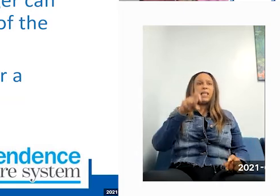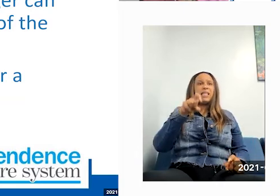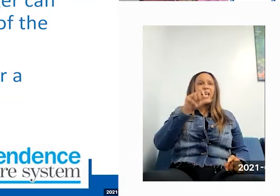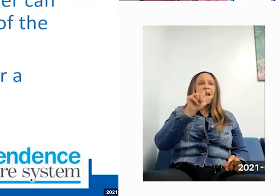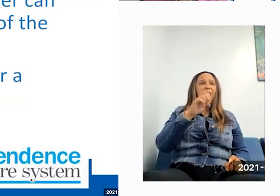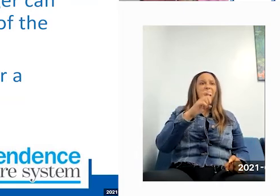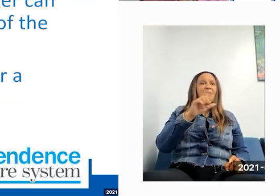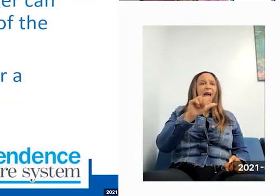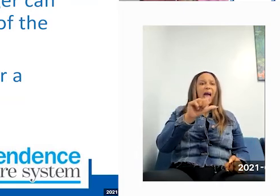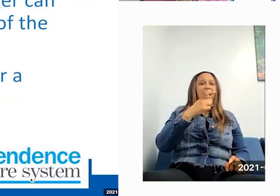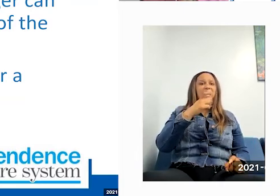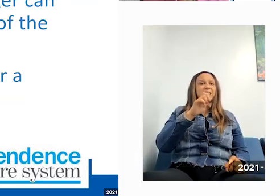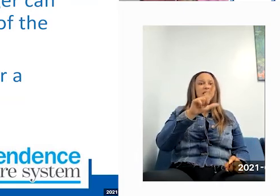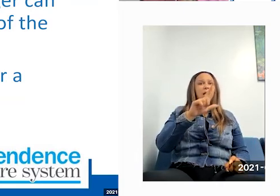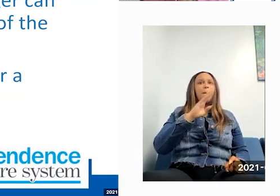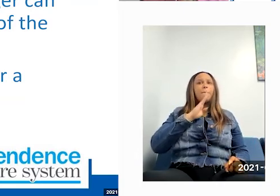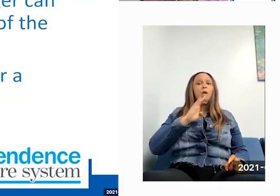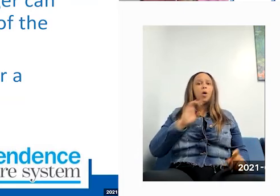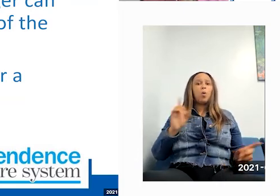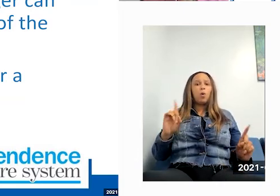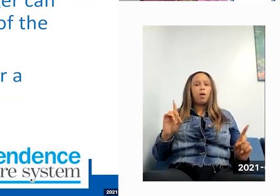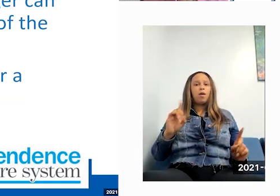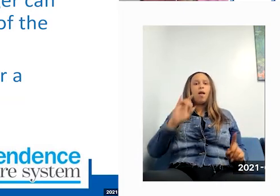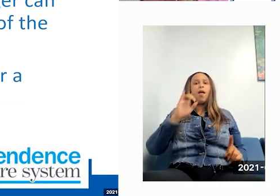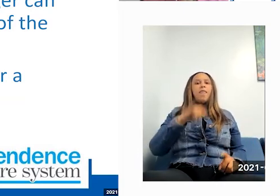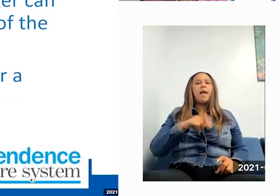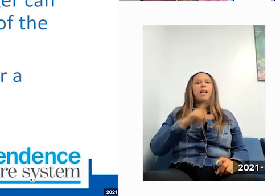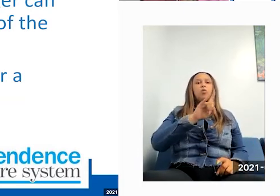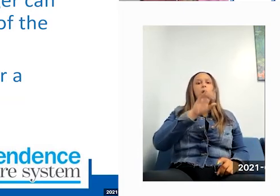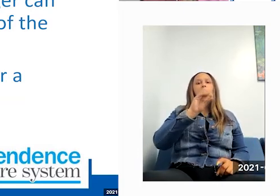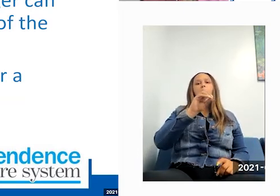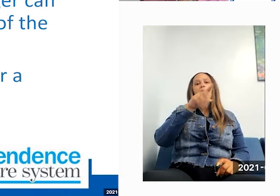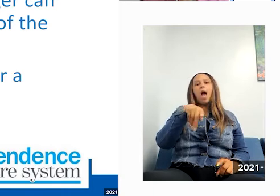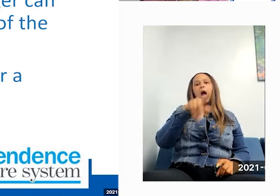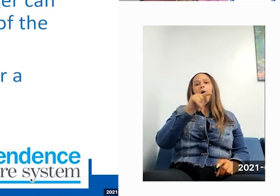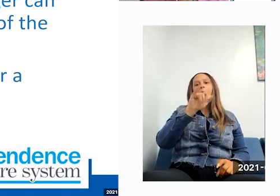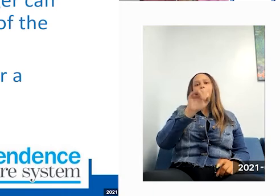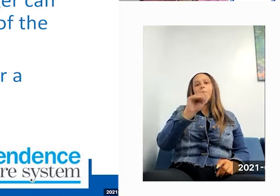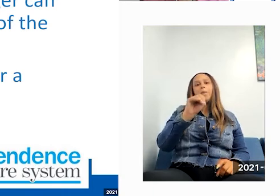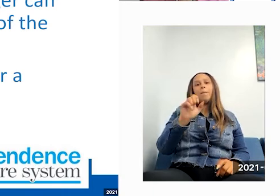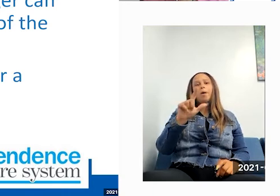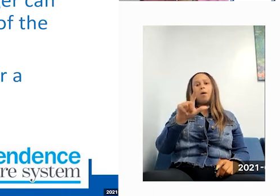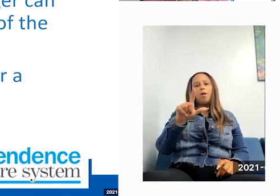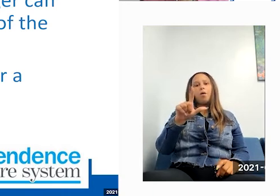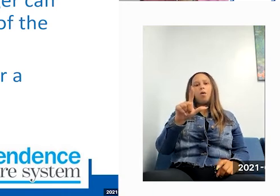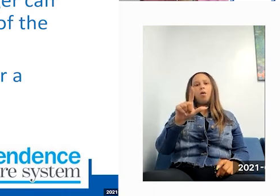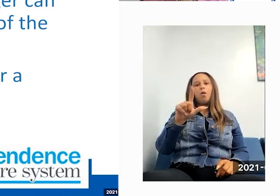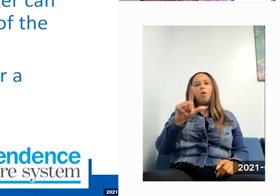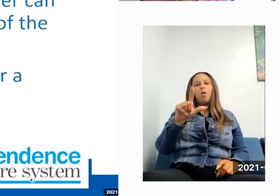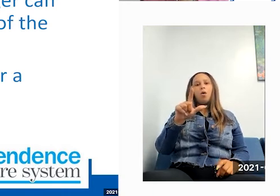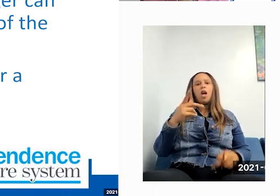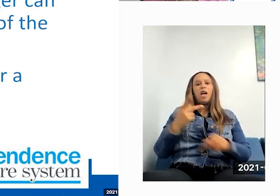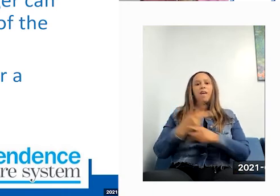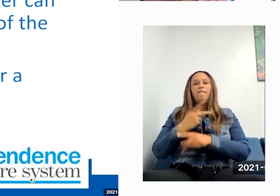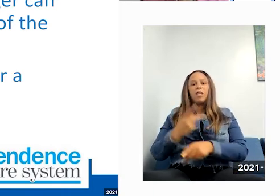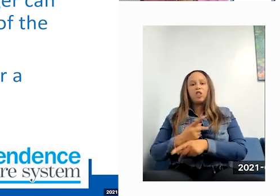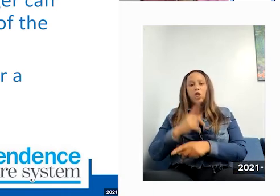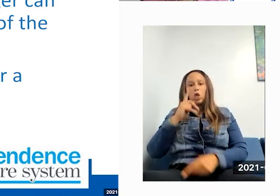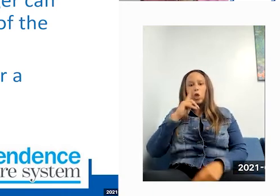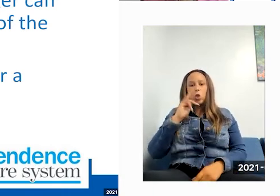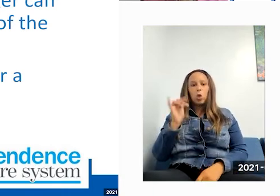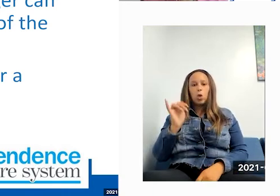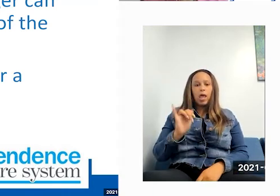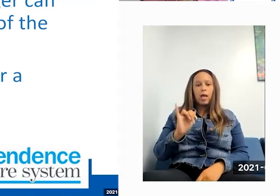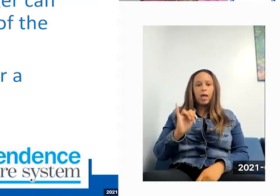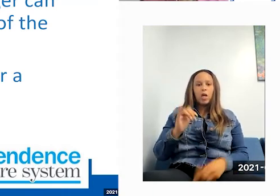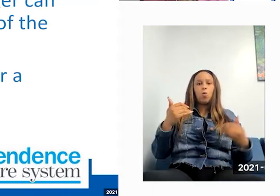This is what optimal configuration looks like. I have a person who's able to relax their arm